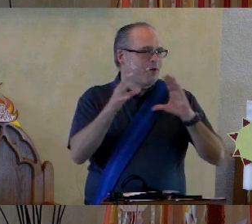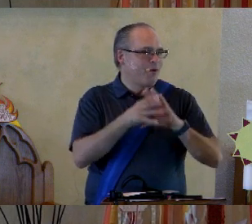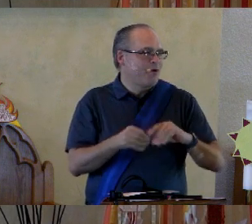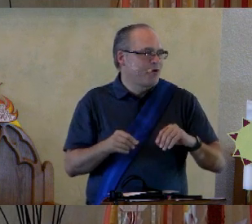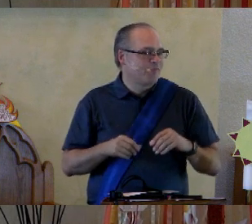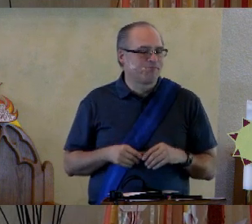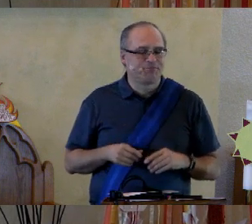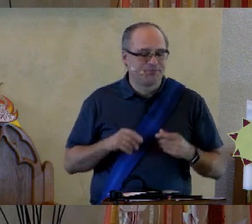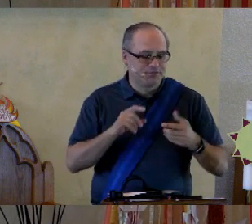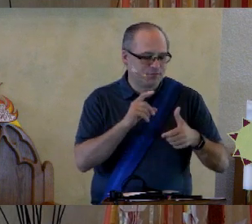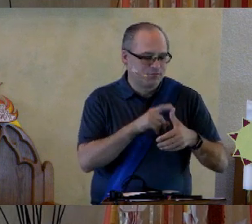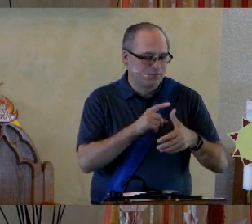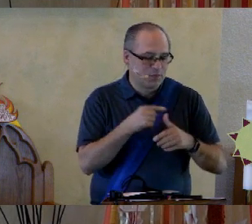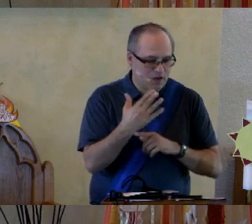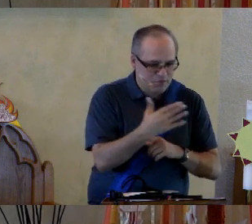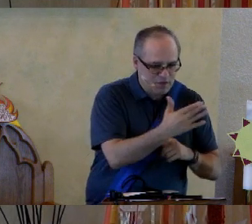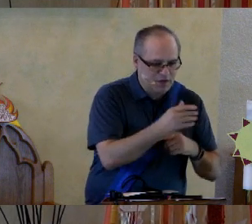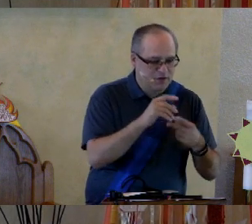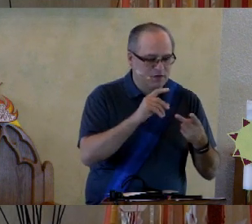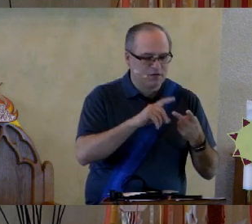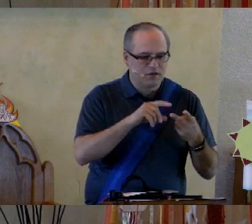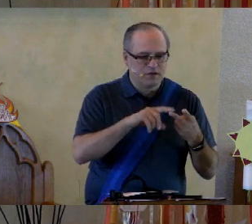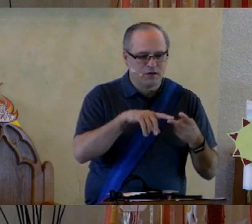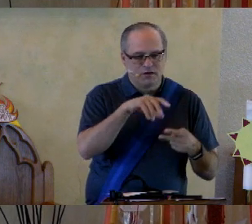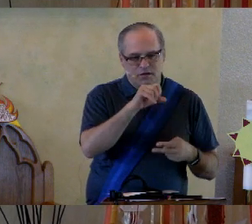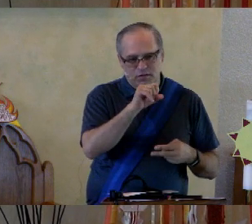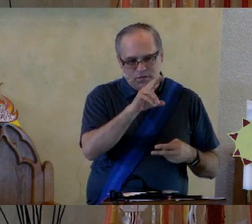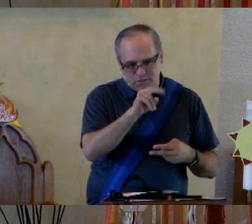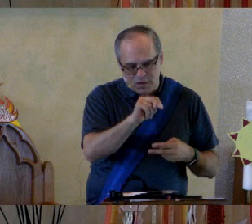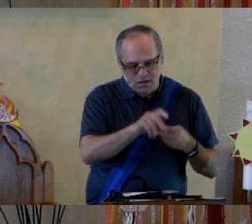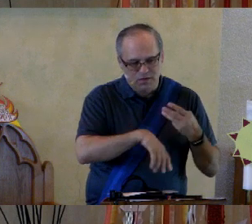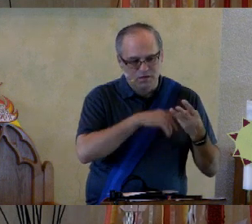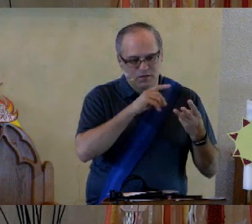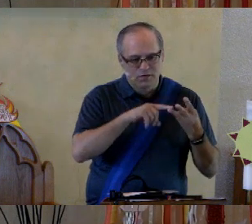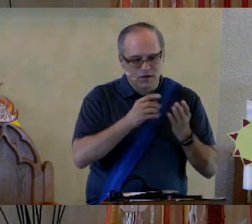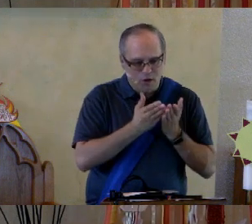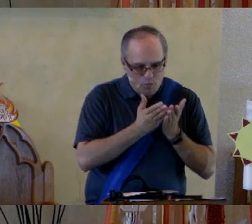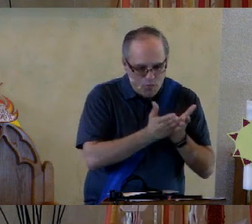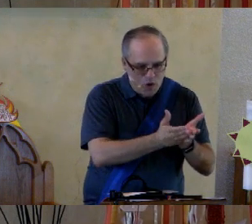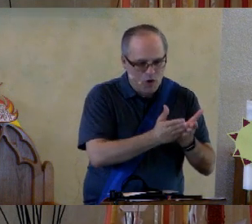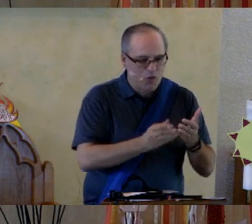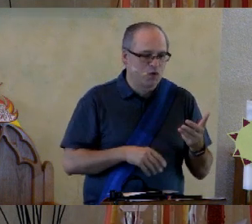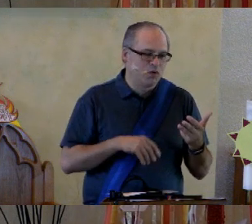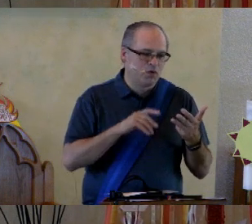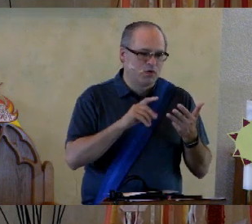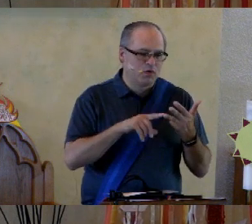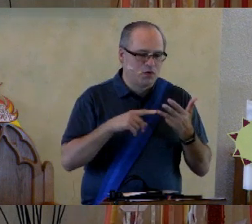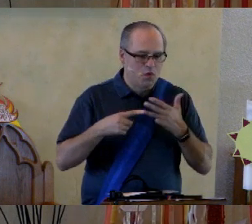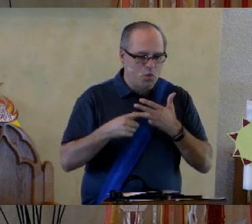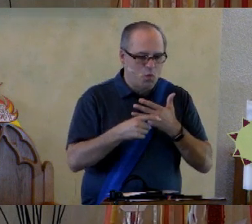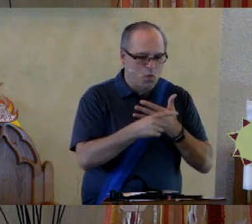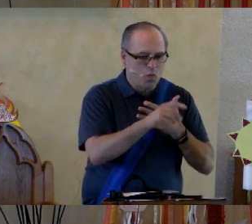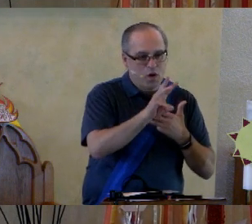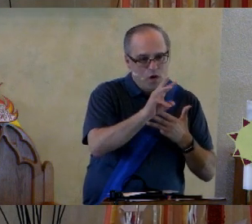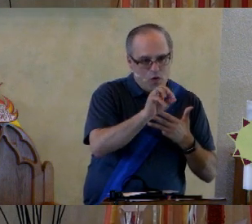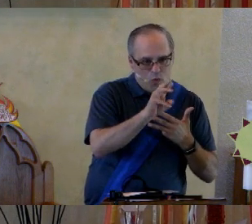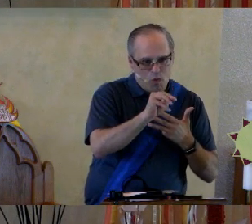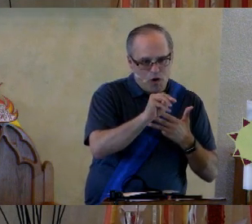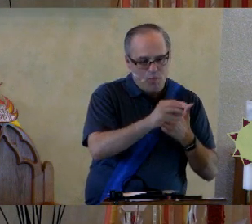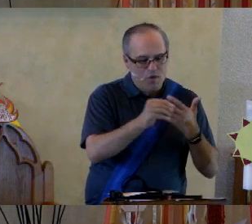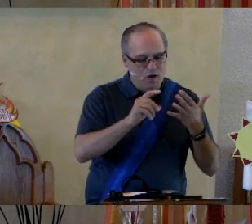a sun, a boat, a worm, and the